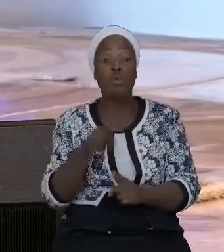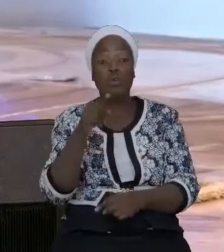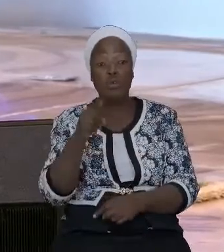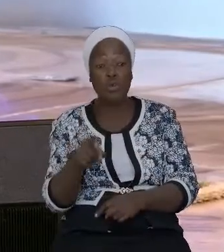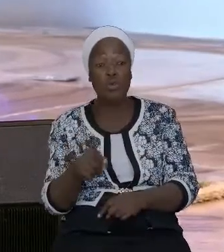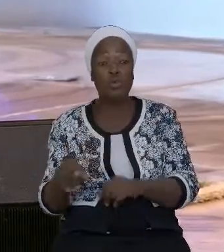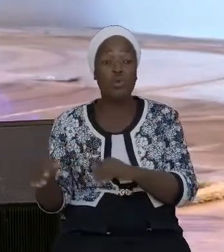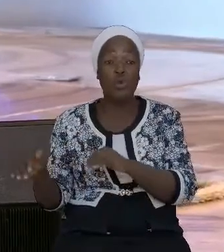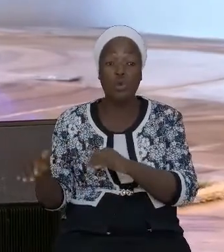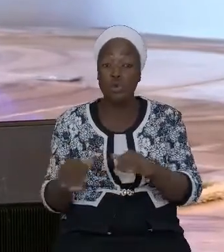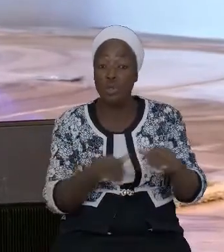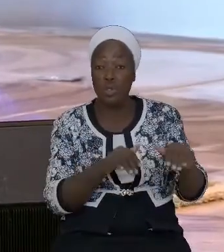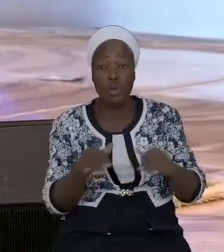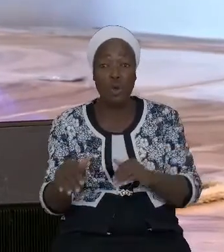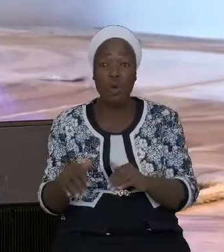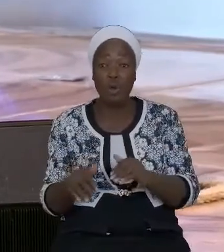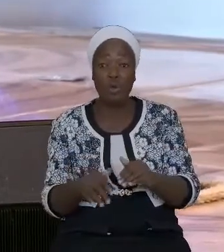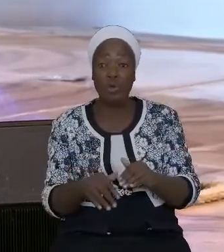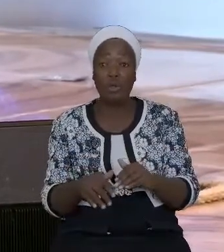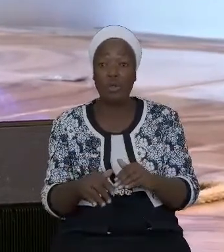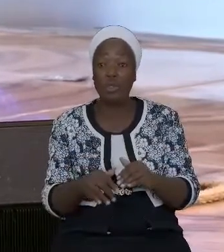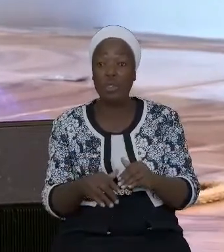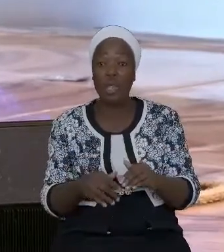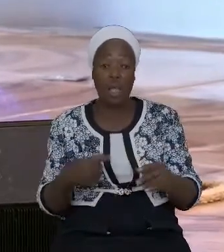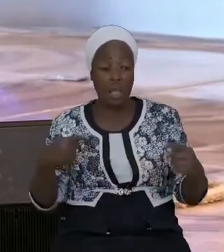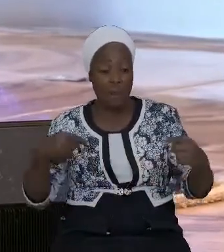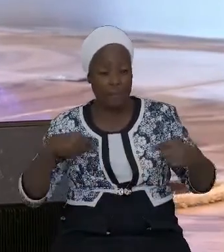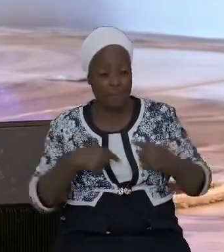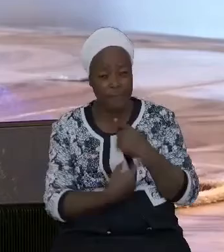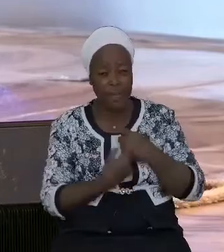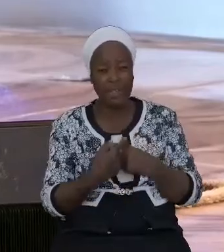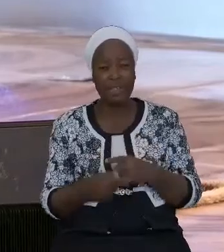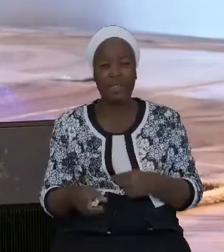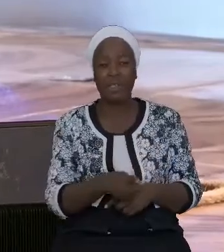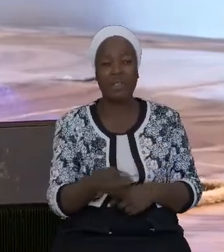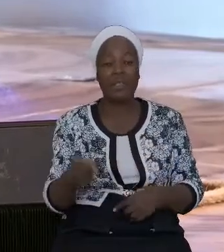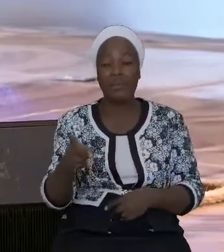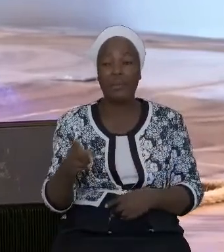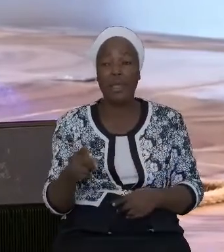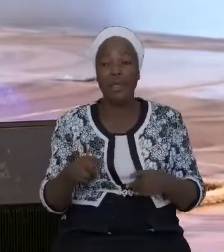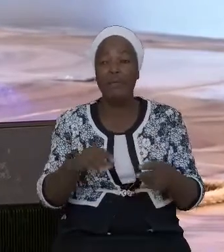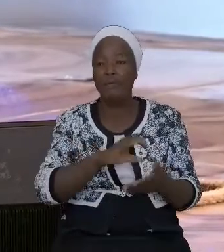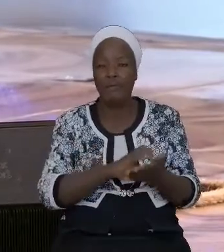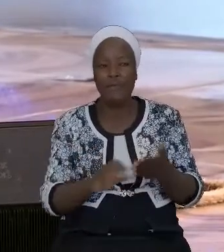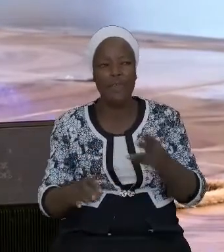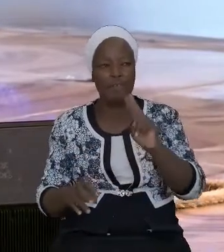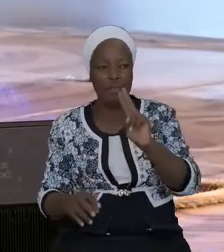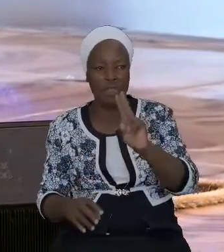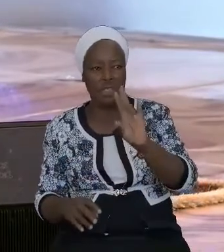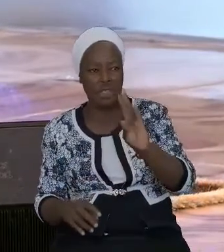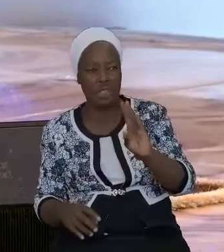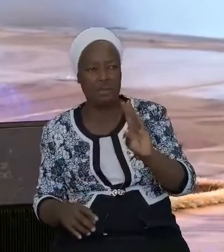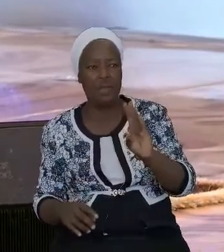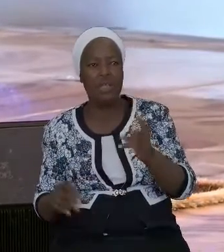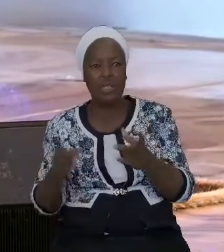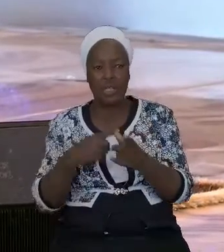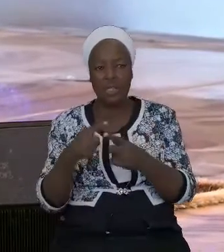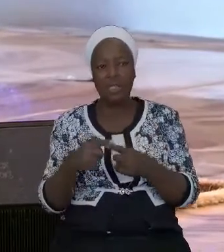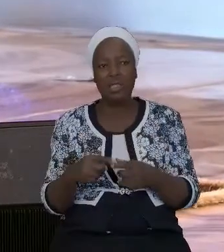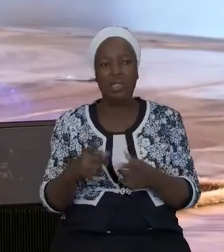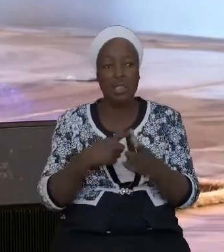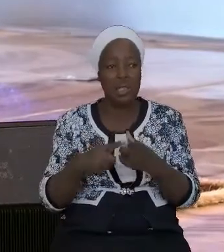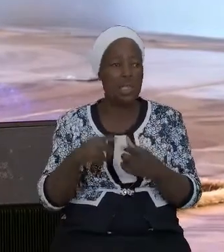didst dost afflict them. Verse 27, it says, then hear thou